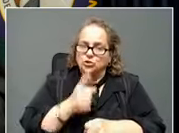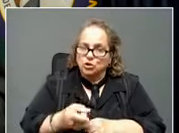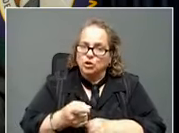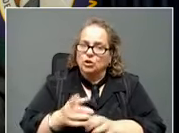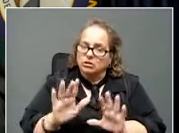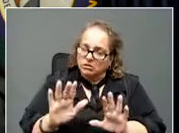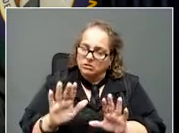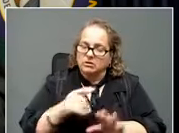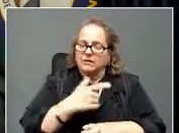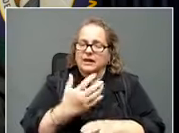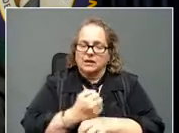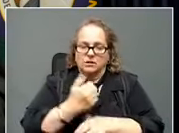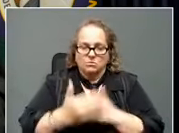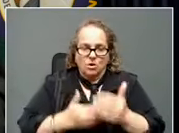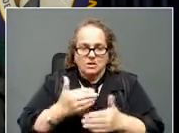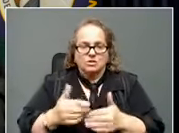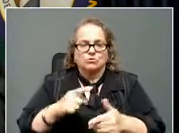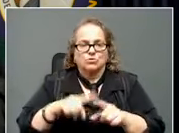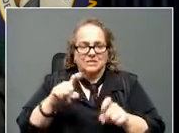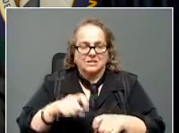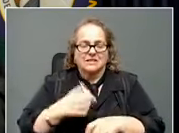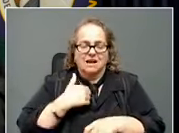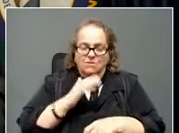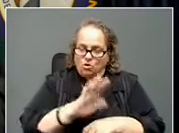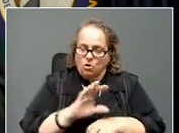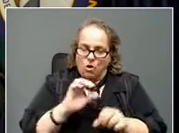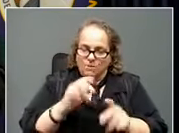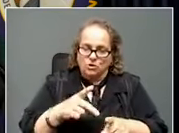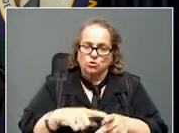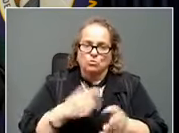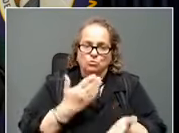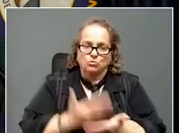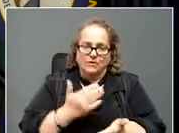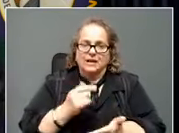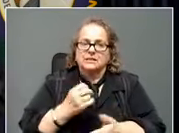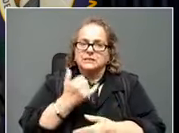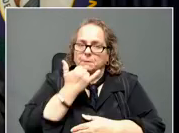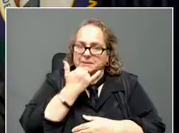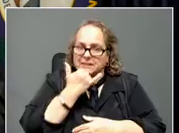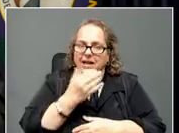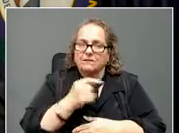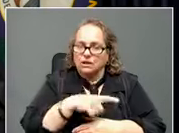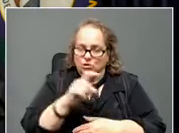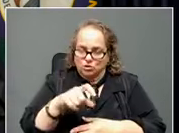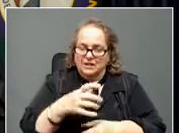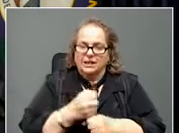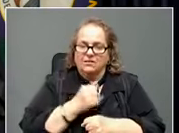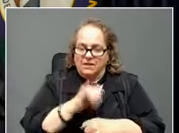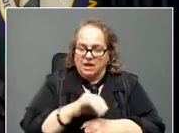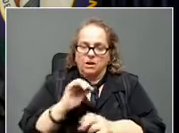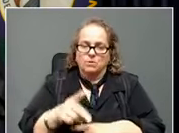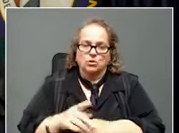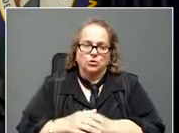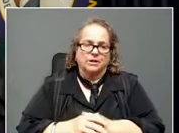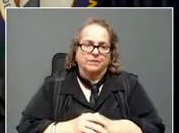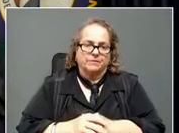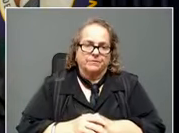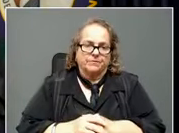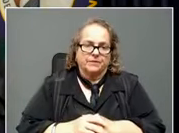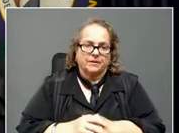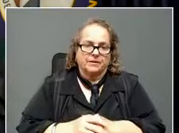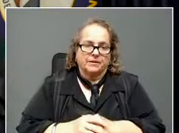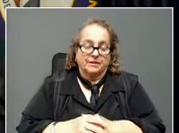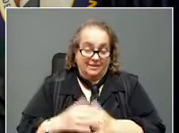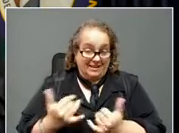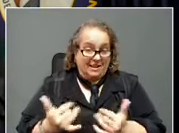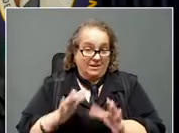process. They are going to have their opportunity to prove that there was a mistake, and they should get that opportunity. Now, this is just the way the rules